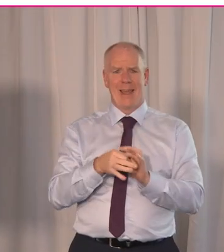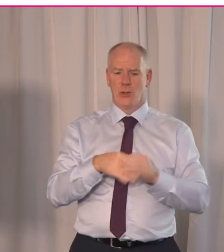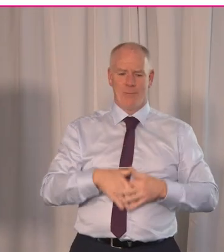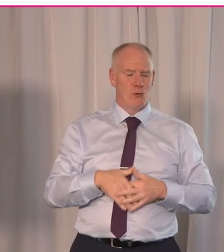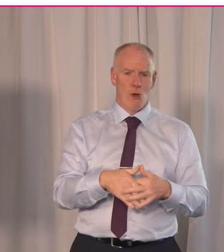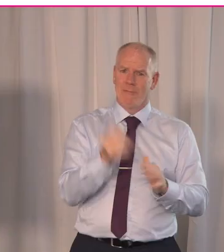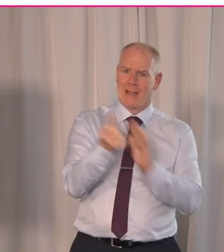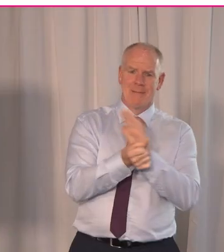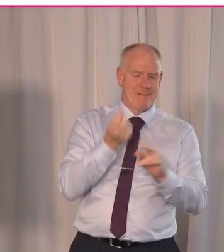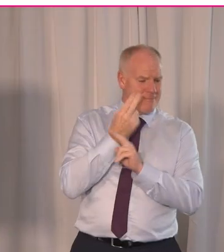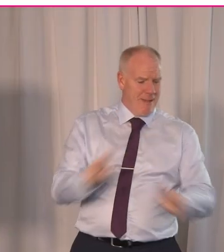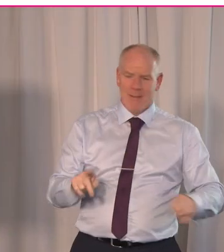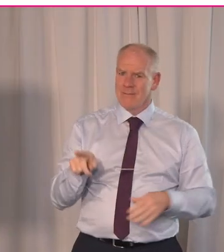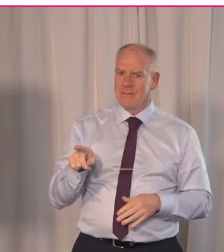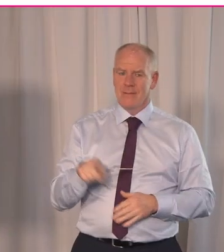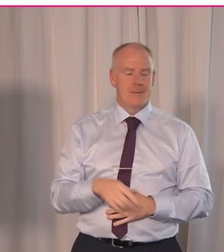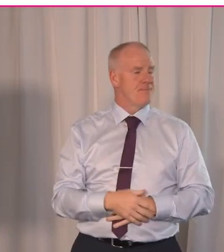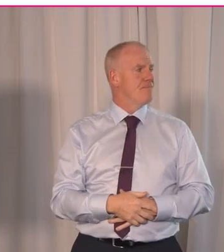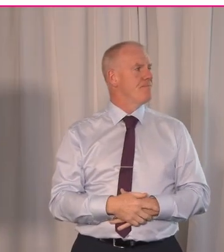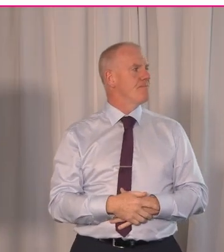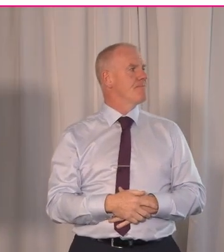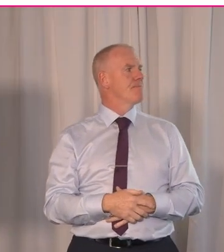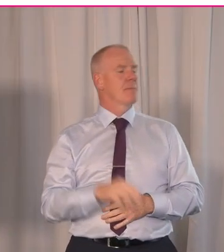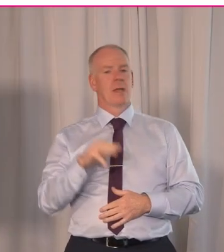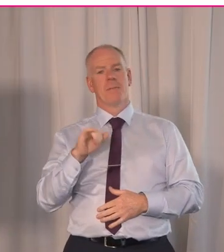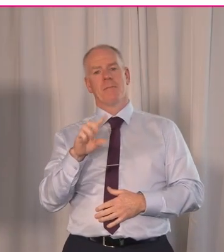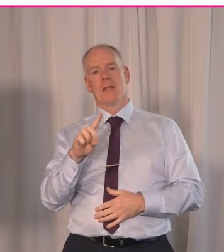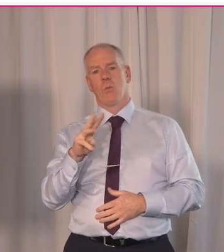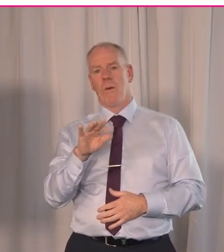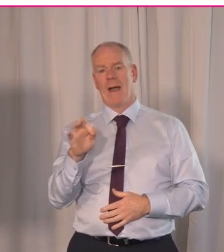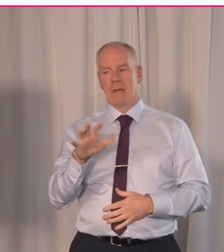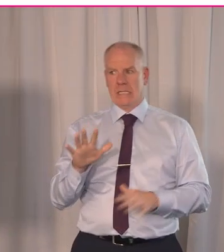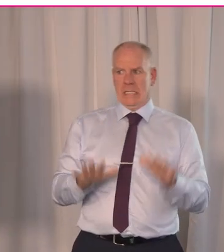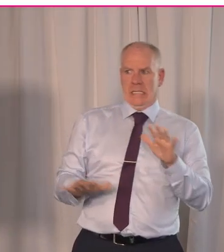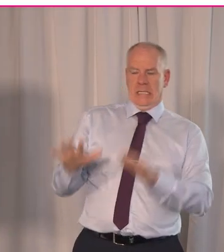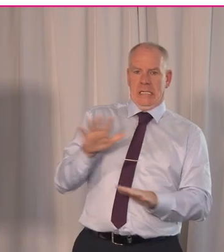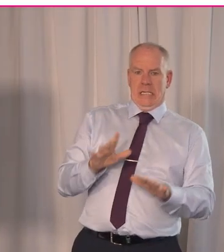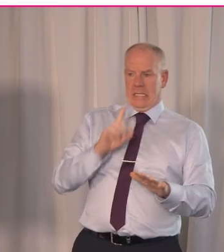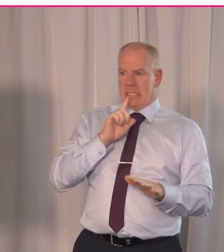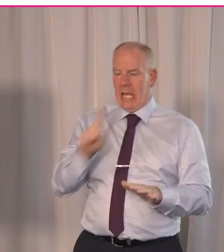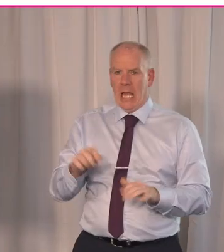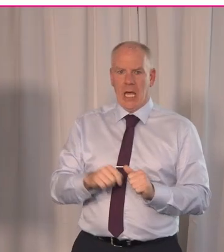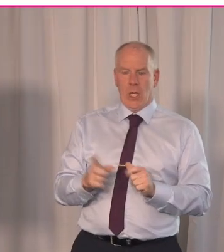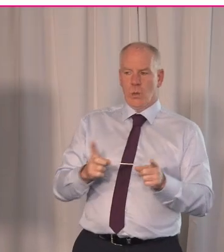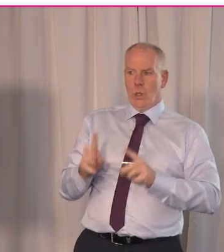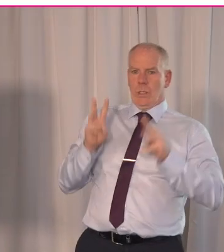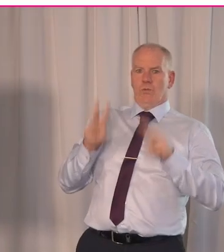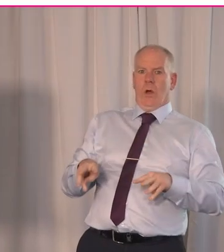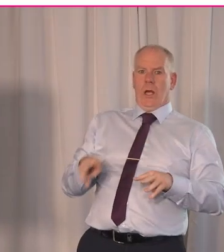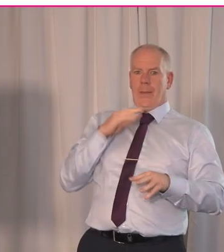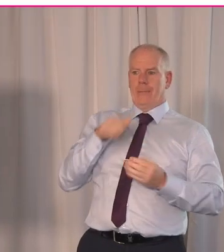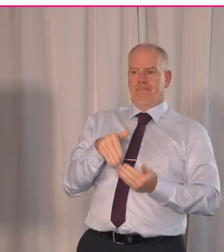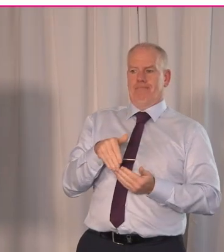maternity experience at all. So midwives feel fearful of saying or doing the wrong thing, so they often say or do